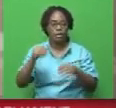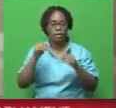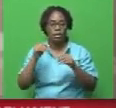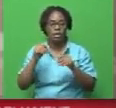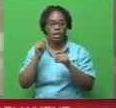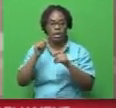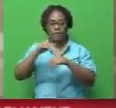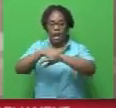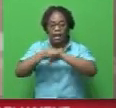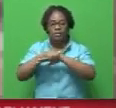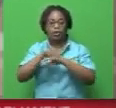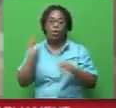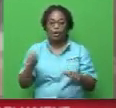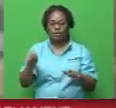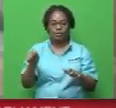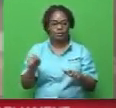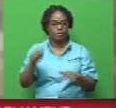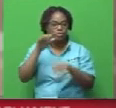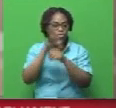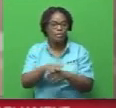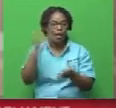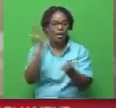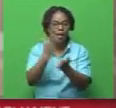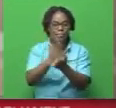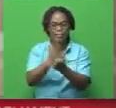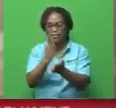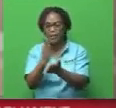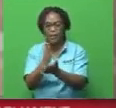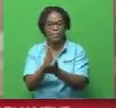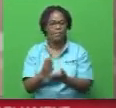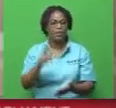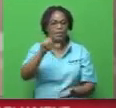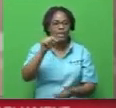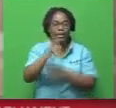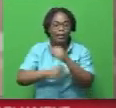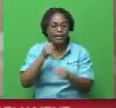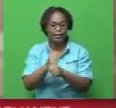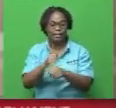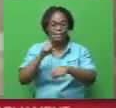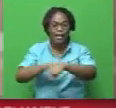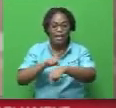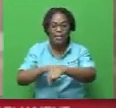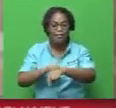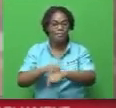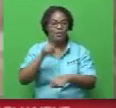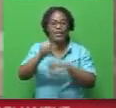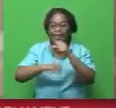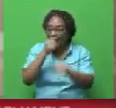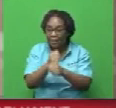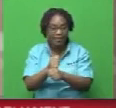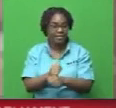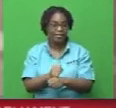PRCO-1 inquiry that took, I think, something like 20 years of judicial time. 20 years of